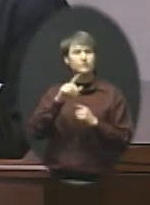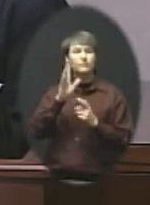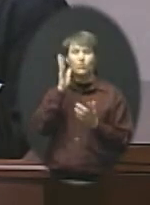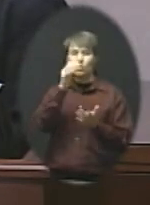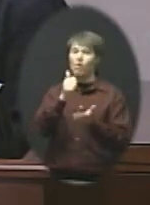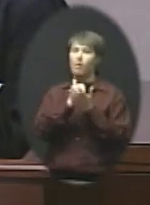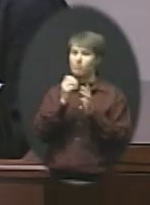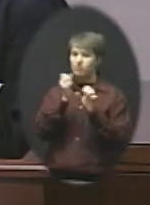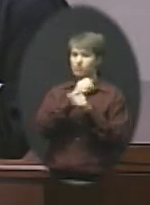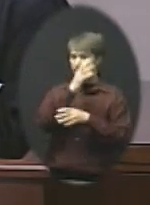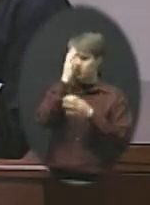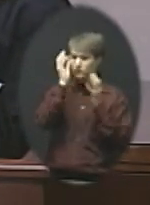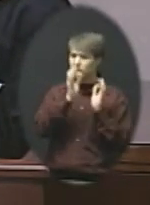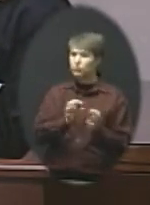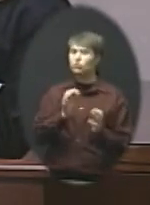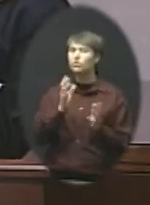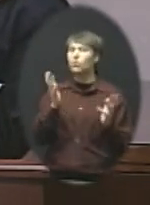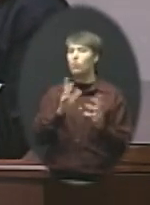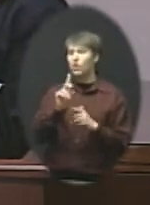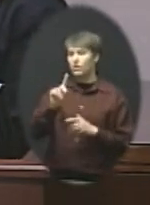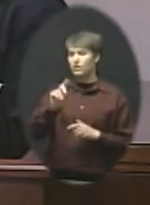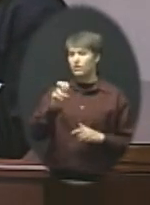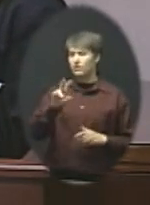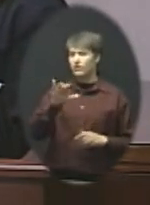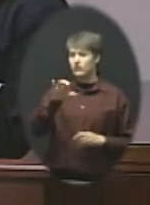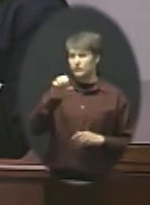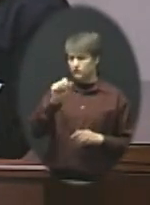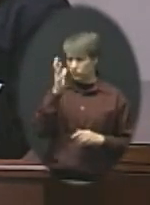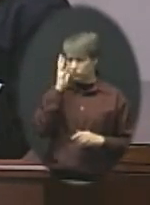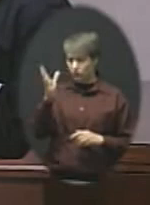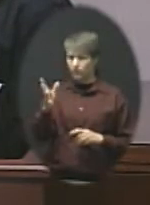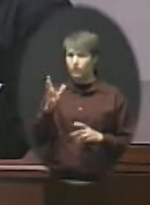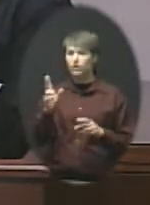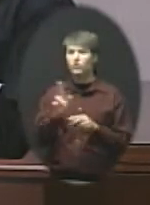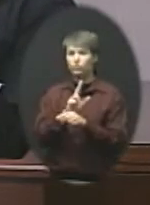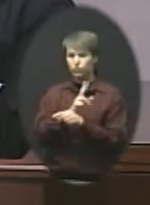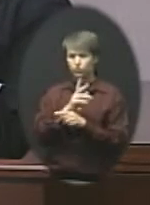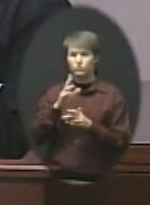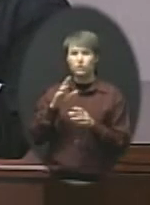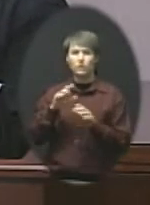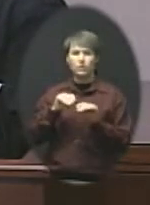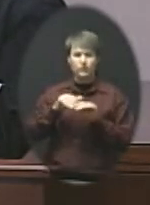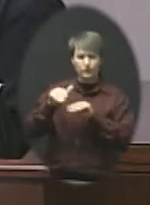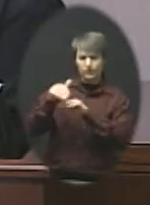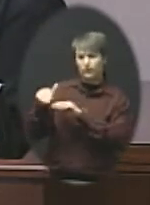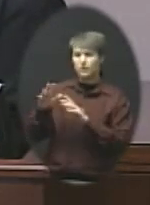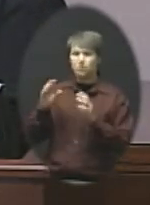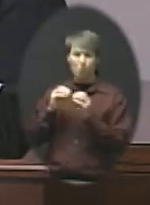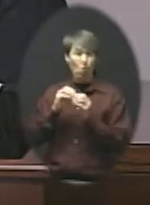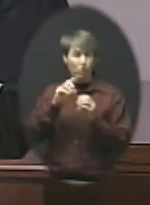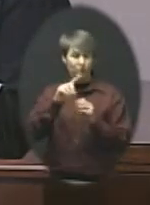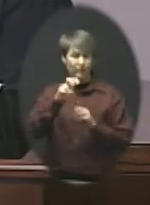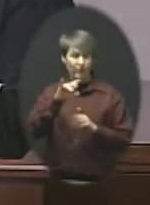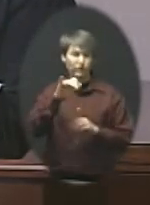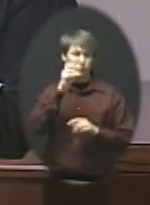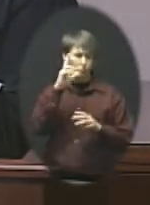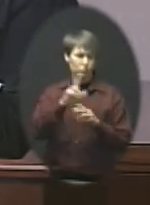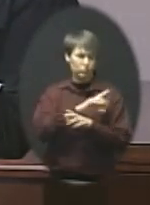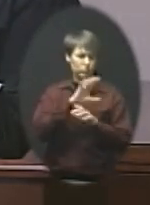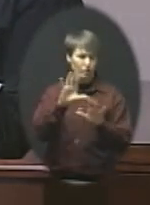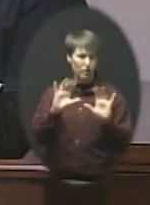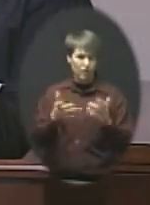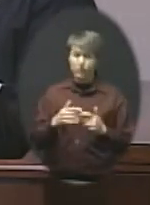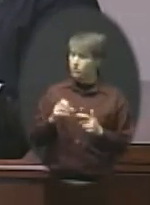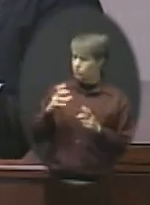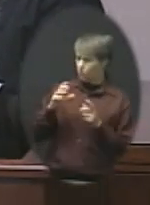make a decision on what devices we're going to put out into the classrooms, more devices we're going to put out in the classrooms. So of